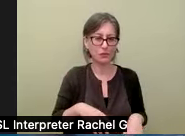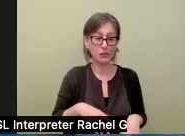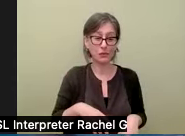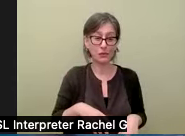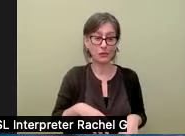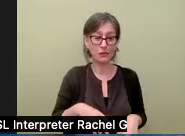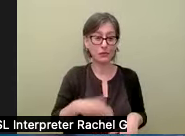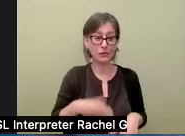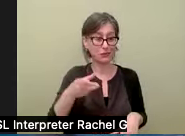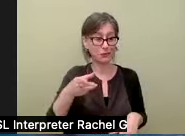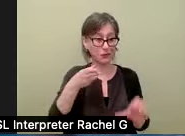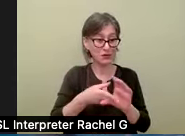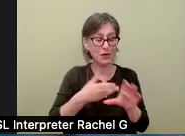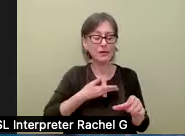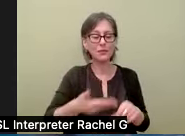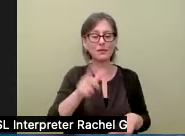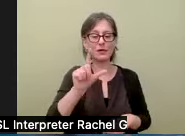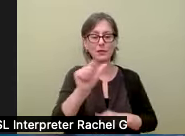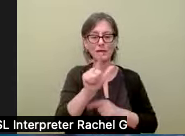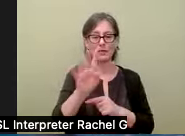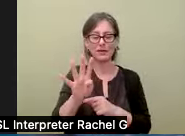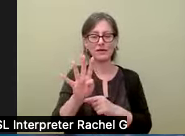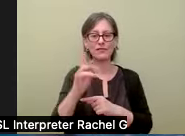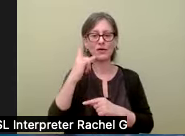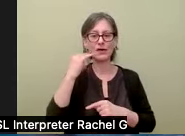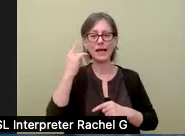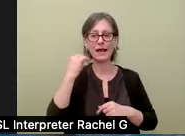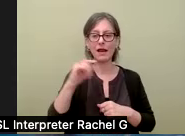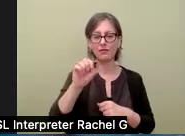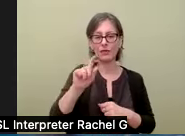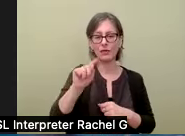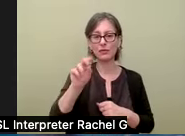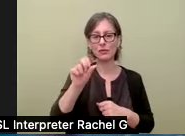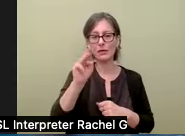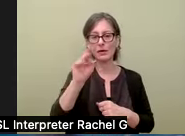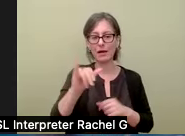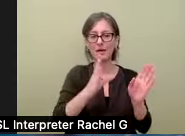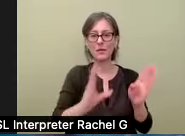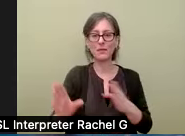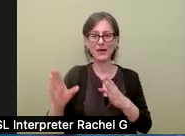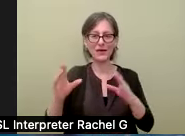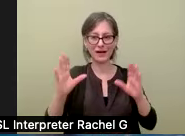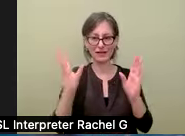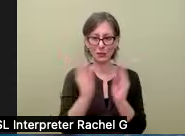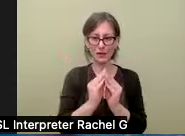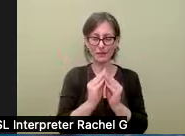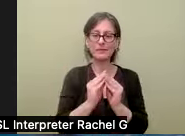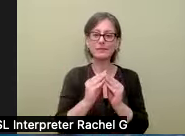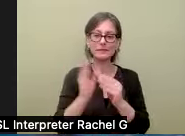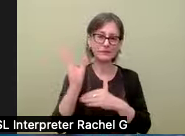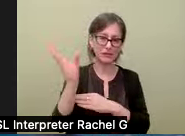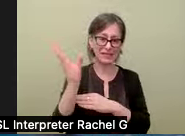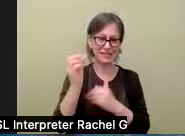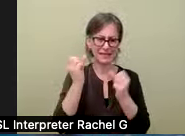joined. Welcome to the 2024 California Tsunami Preparedness webinar. We are still have a lot of